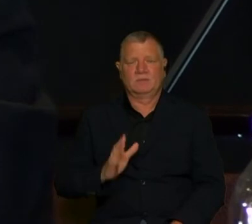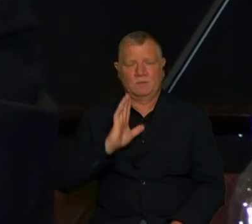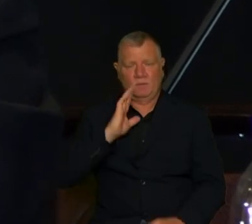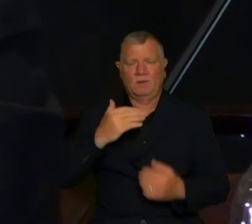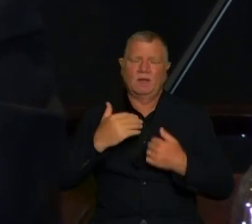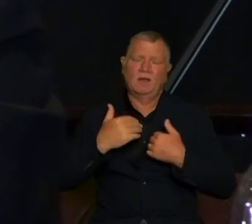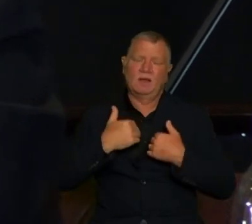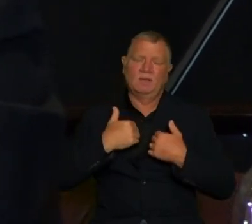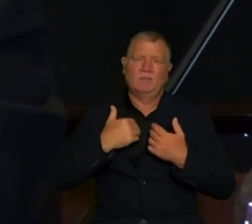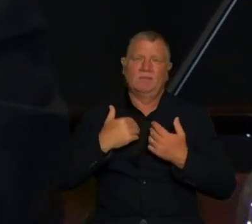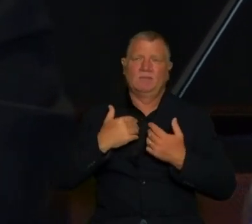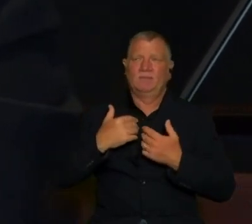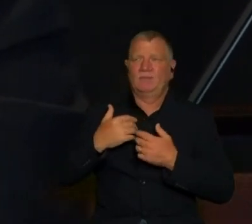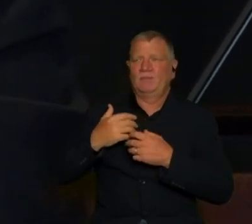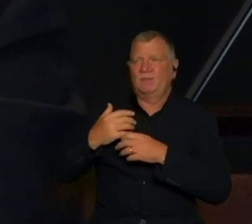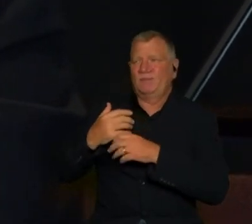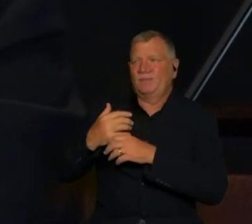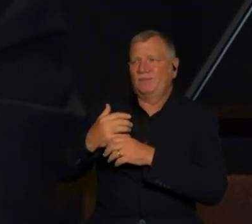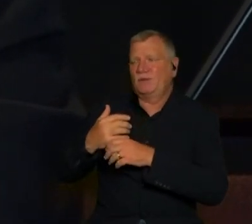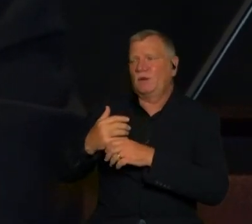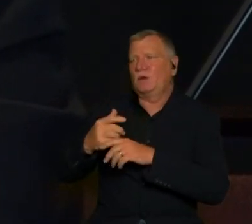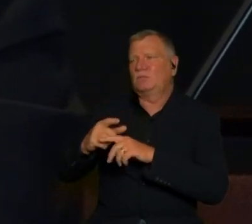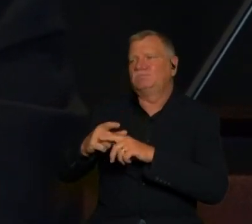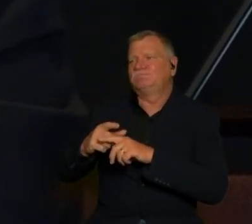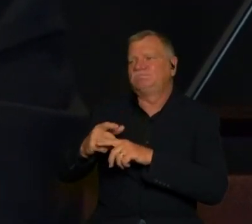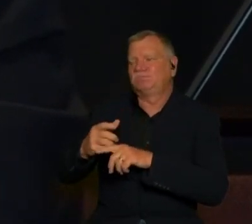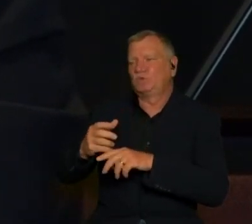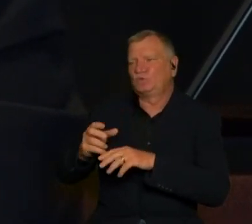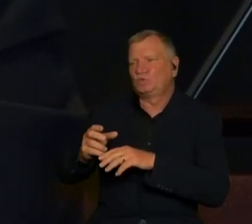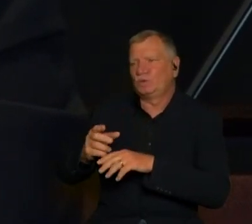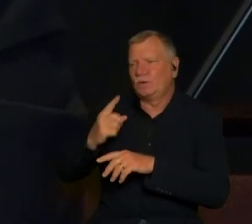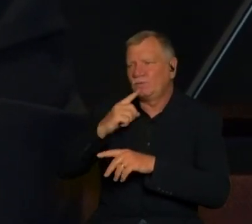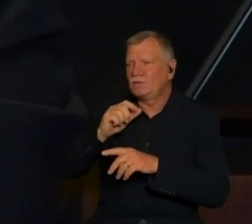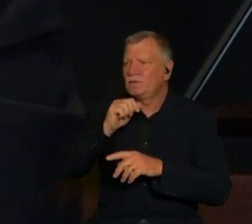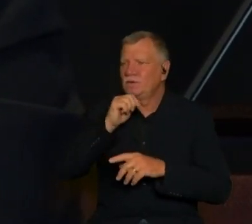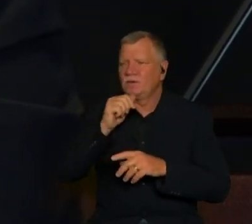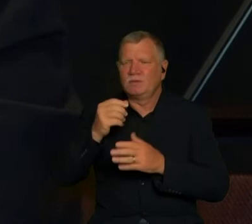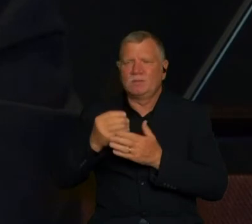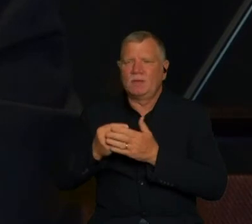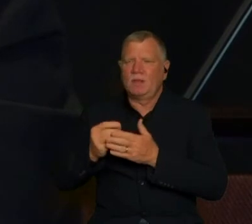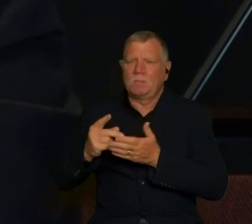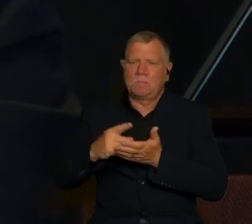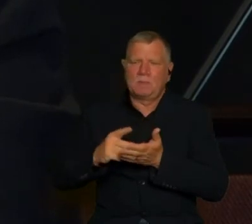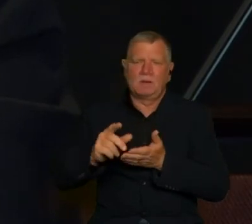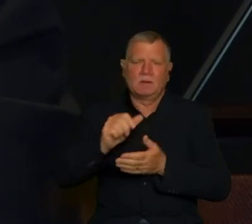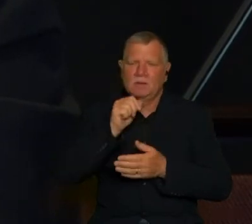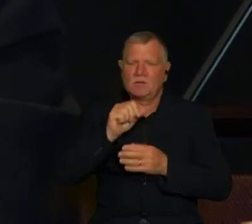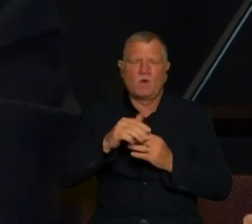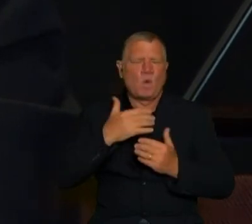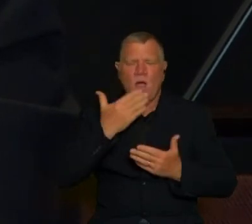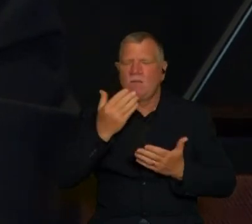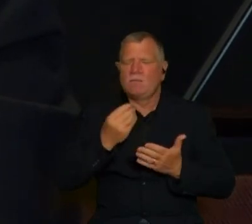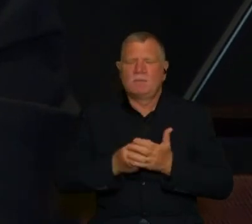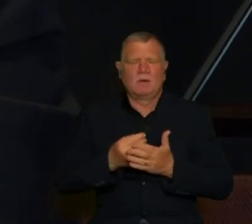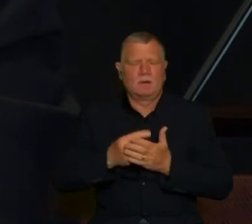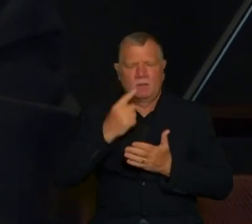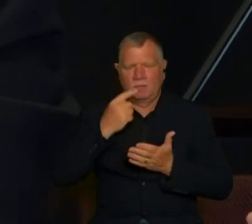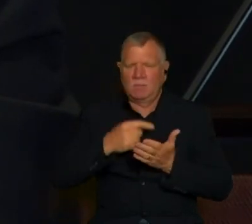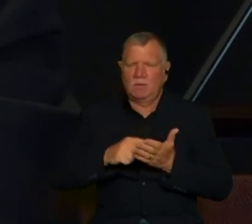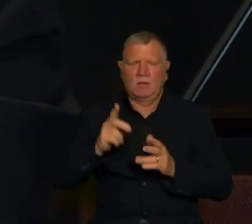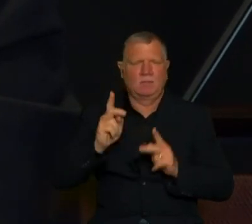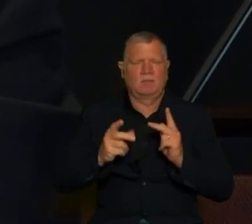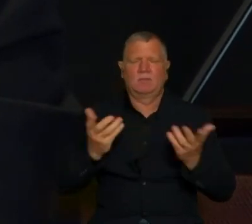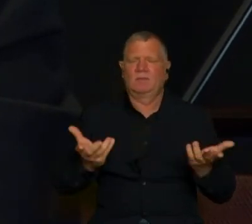been relying on a pension plan that was grossly underfunded. No había los chavos para pagarle a la